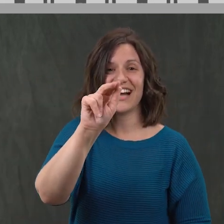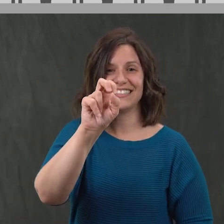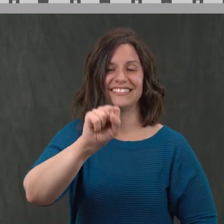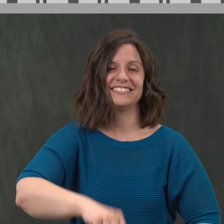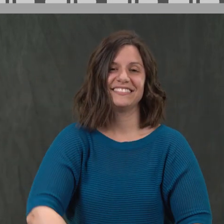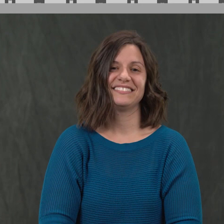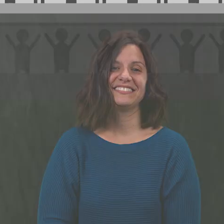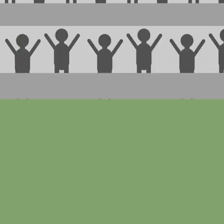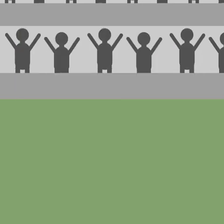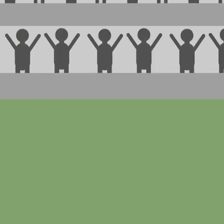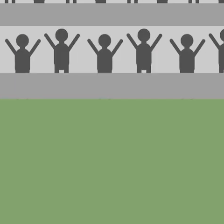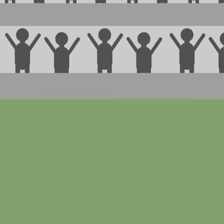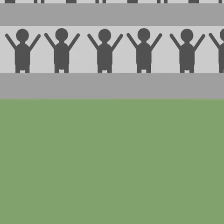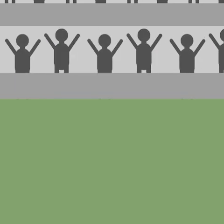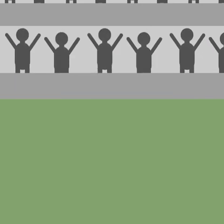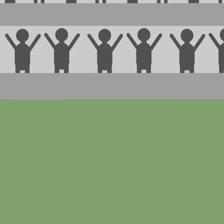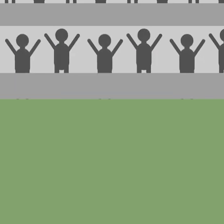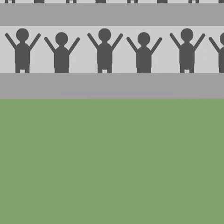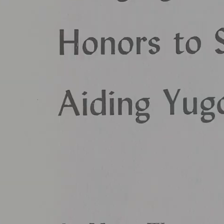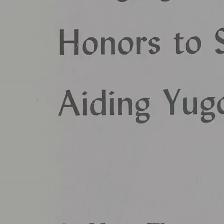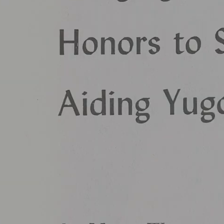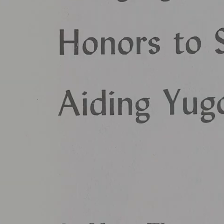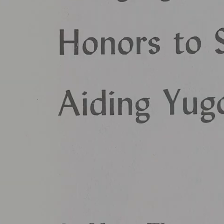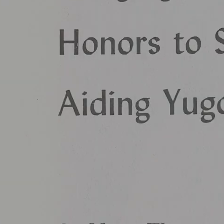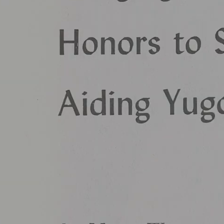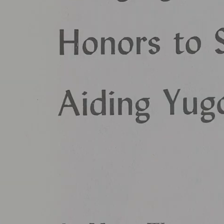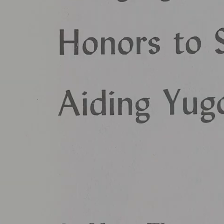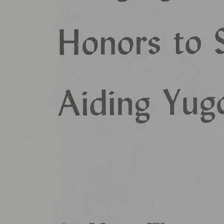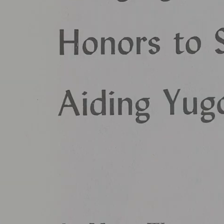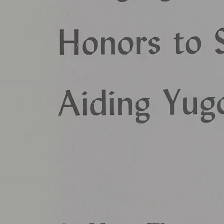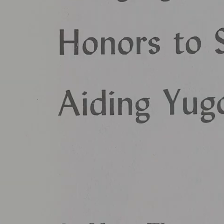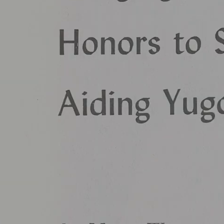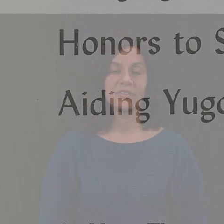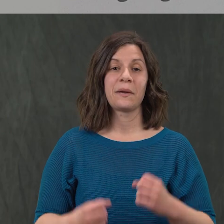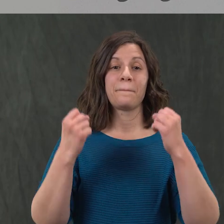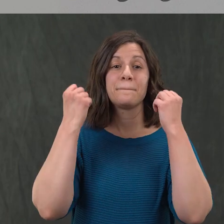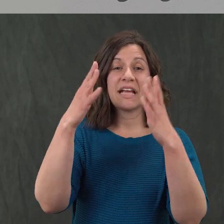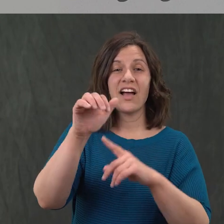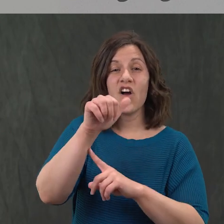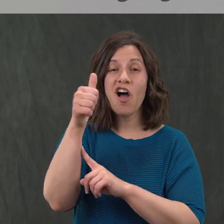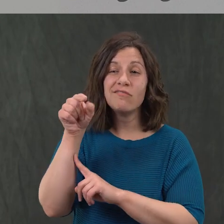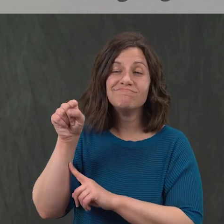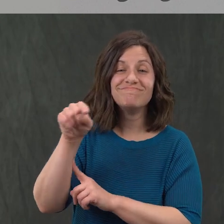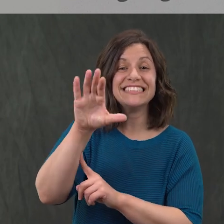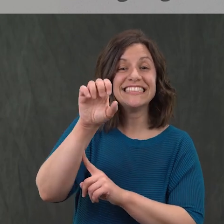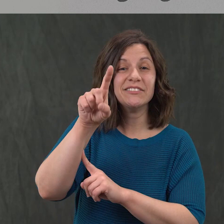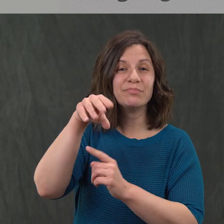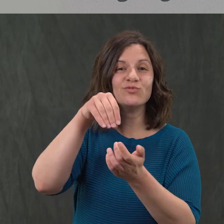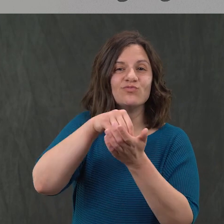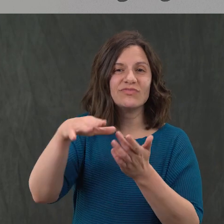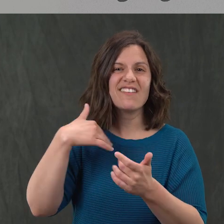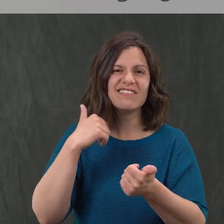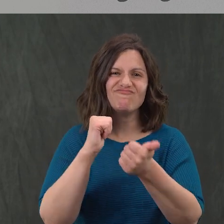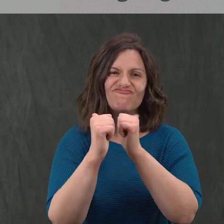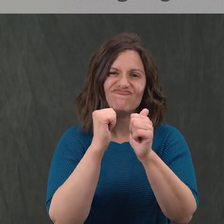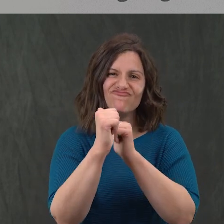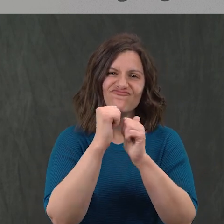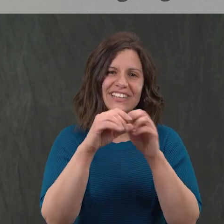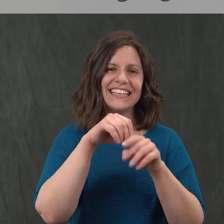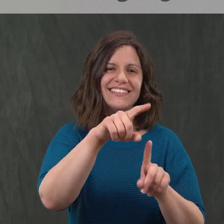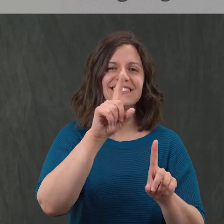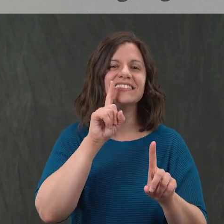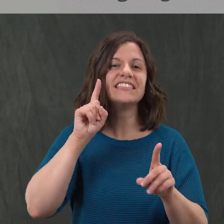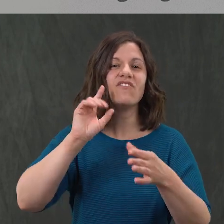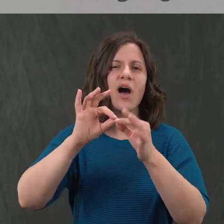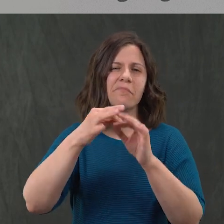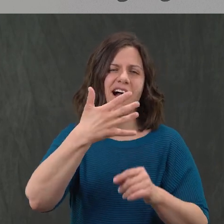standing ovation from fans. Colorado Index article and photos of Walter and the Deaf Olympics wrestling team. Many other CSDB students have competed in the Deaf